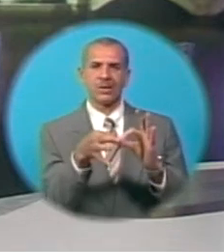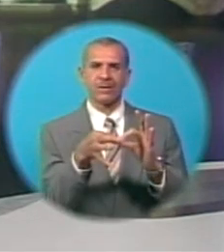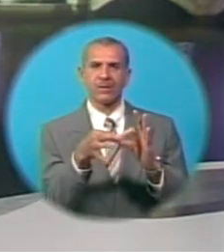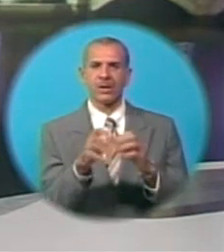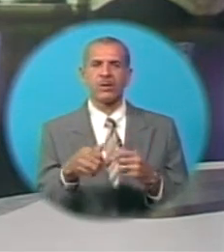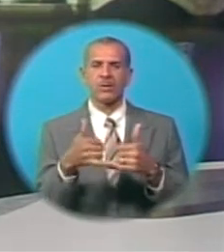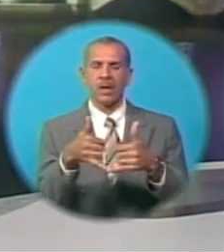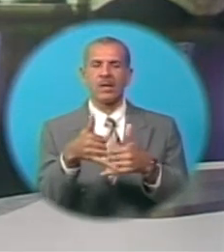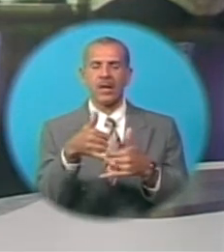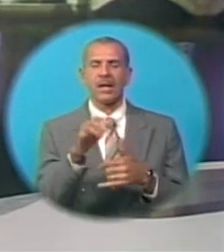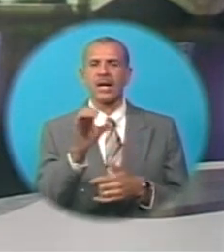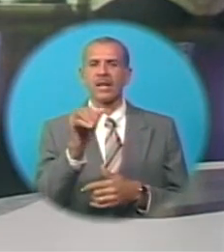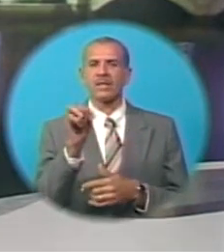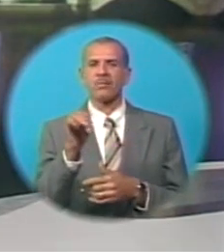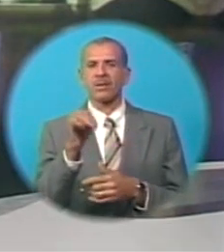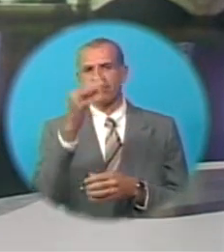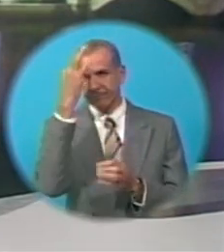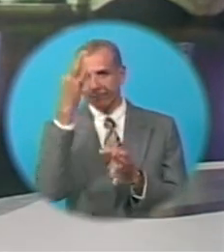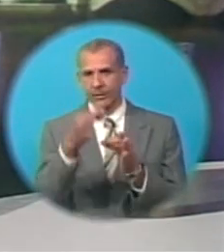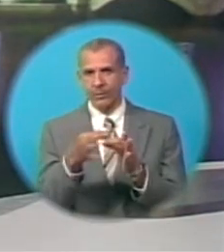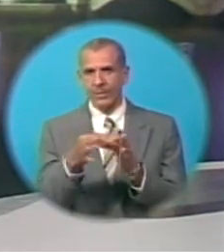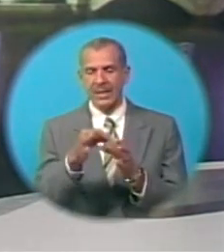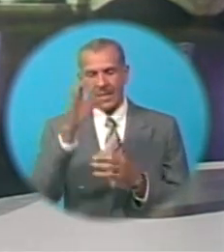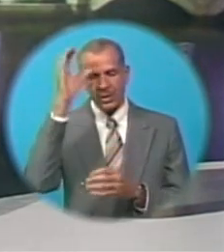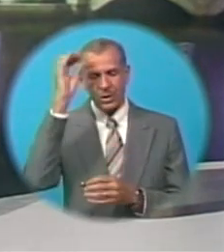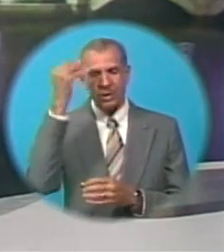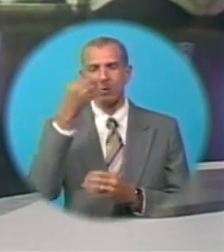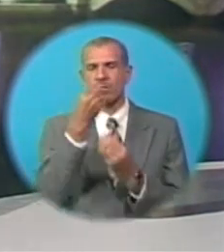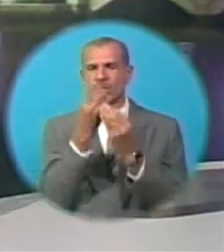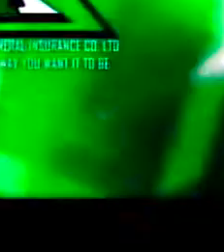customer loyalty. Or Shane Jones tells us more.